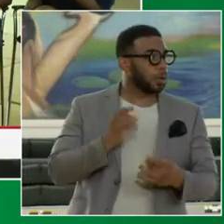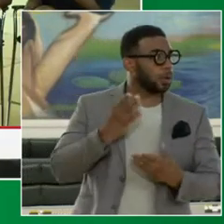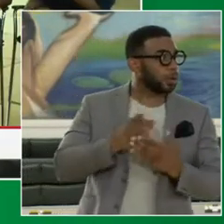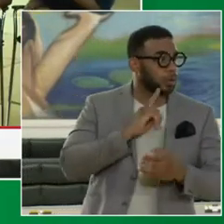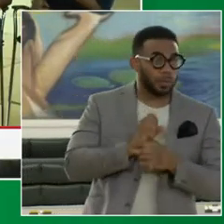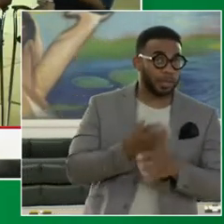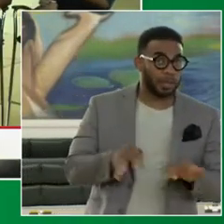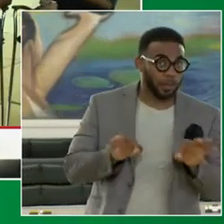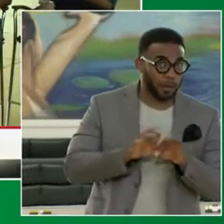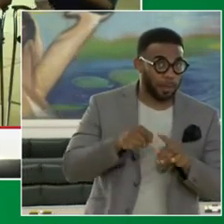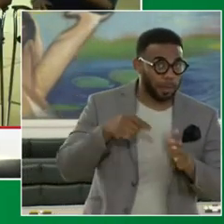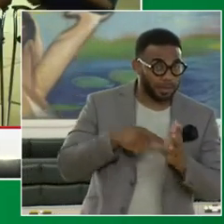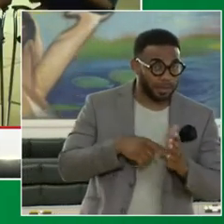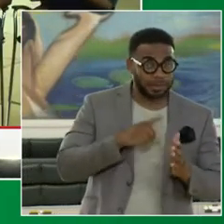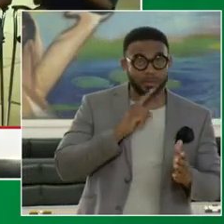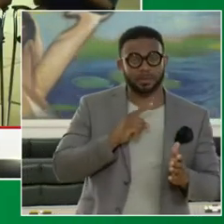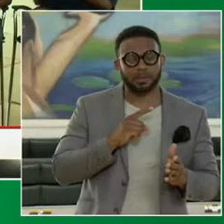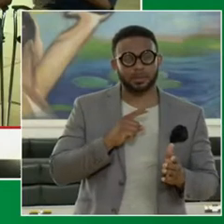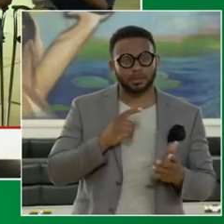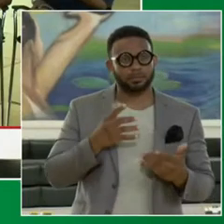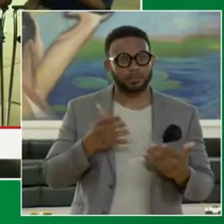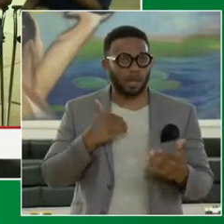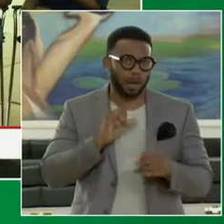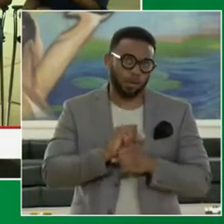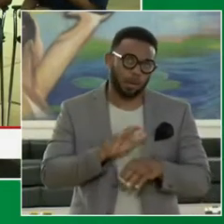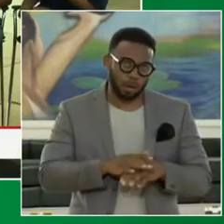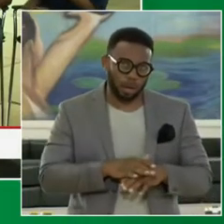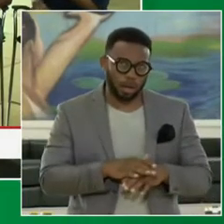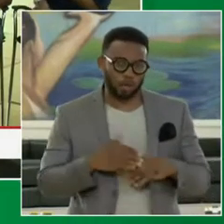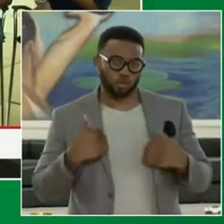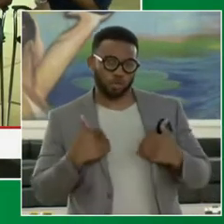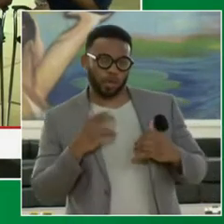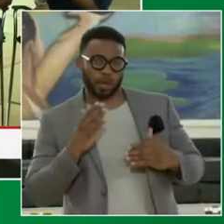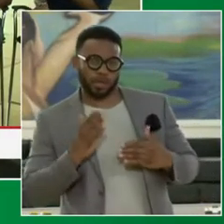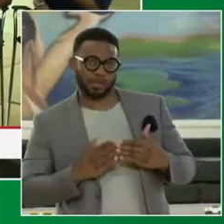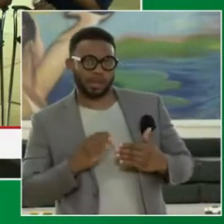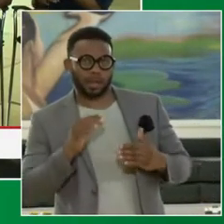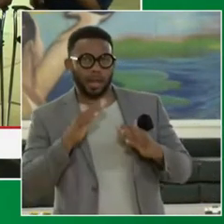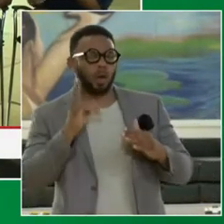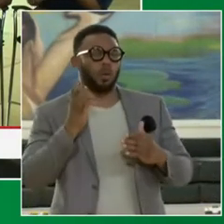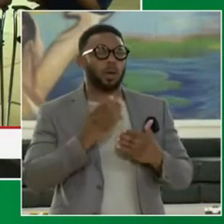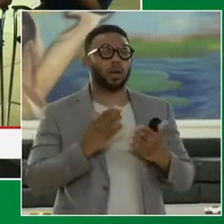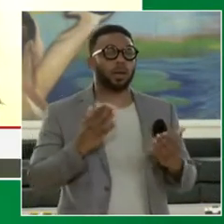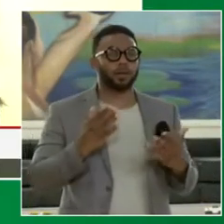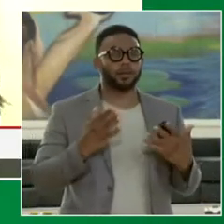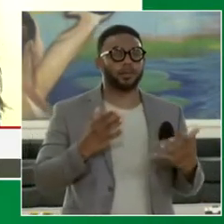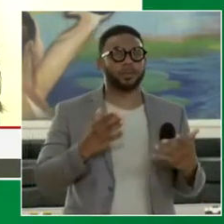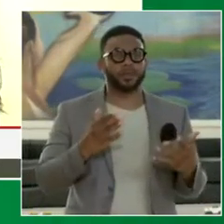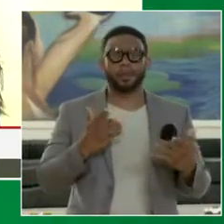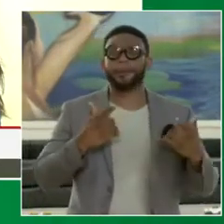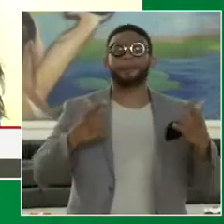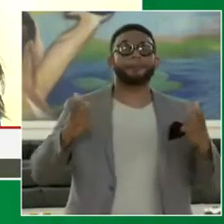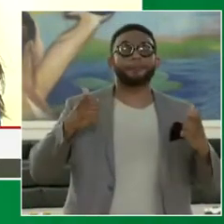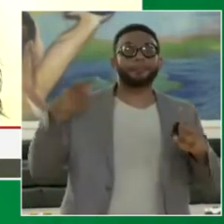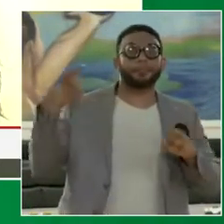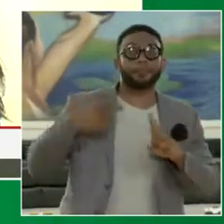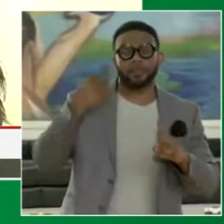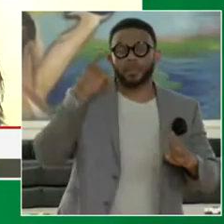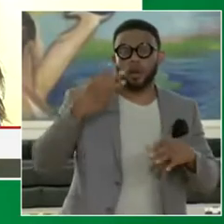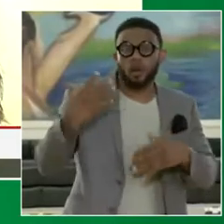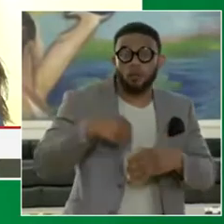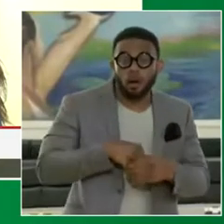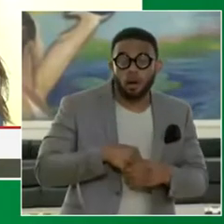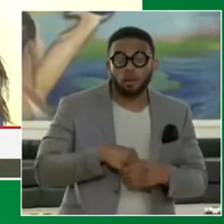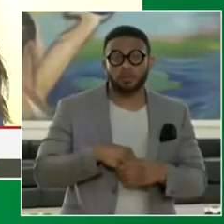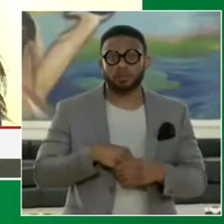really important about this is, I work on the juvenile side of the house, and so one of the big indicators for involvement in